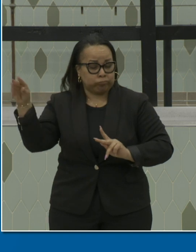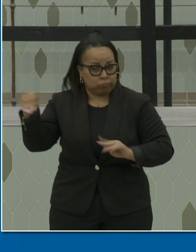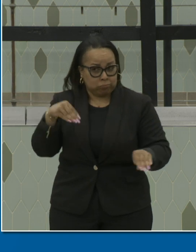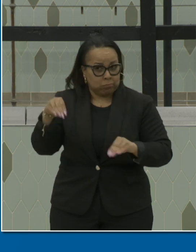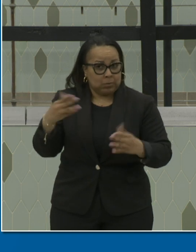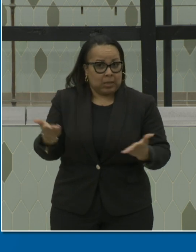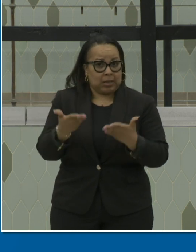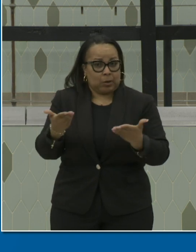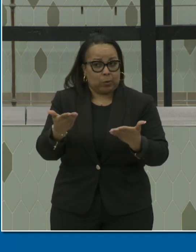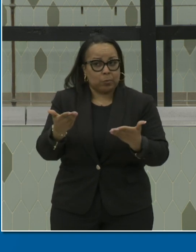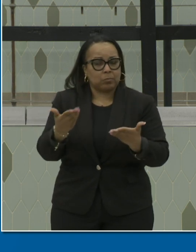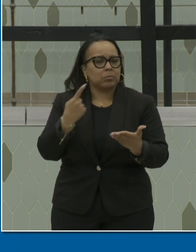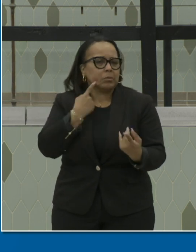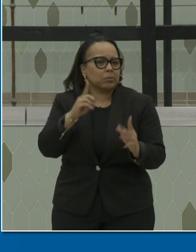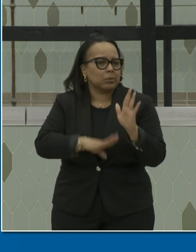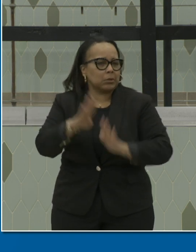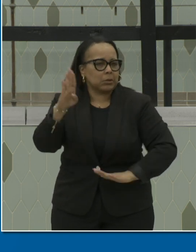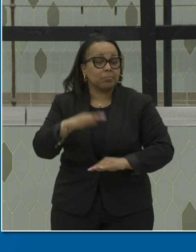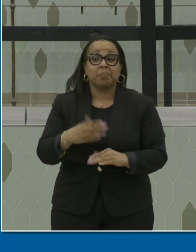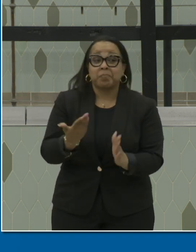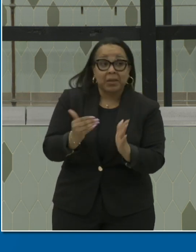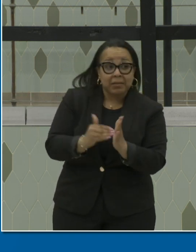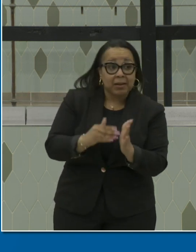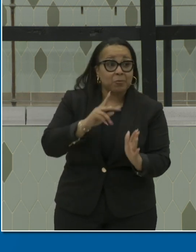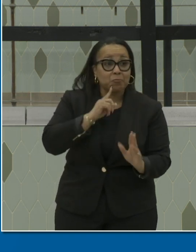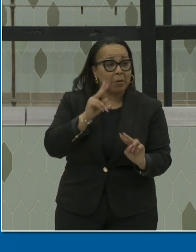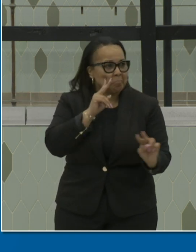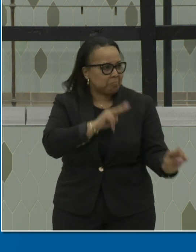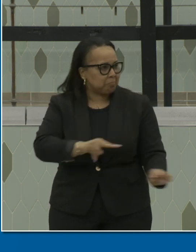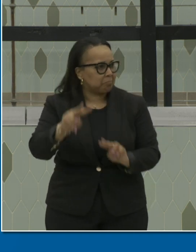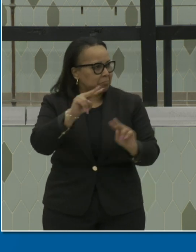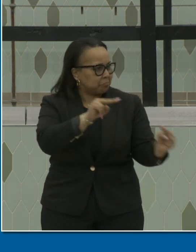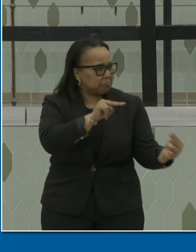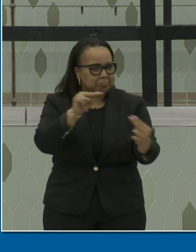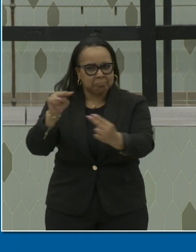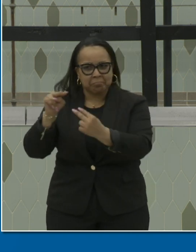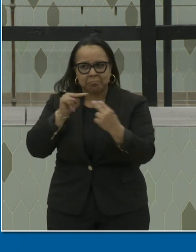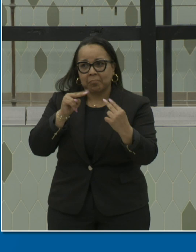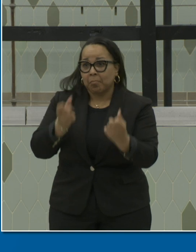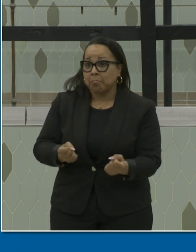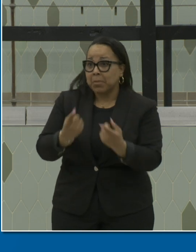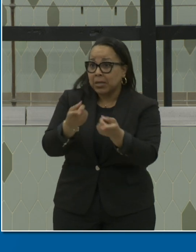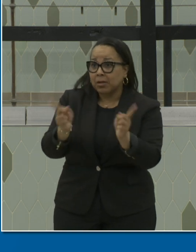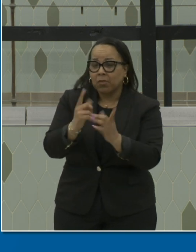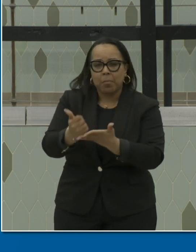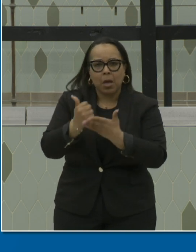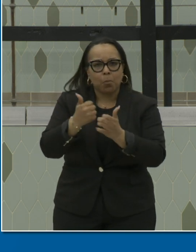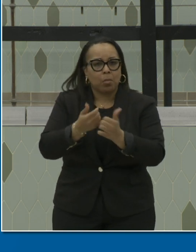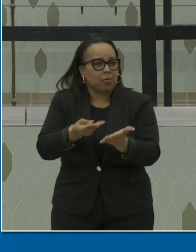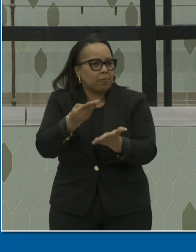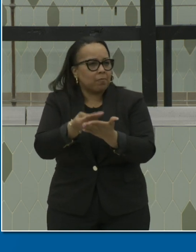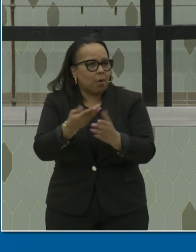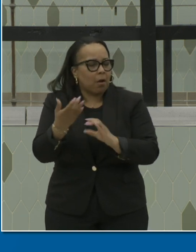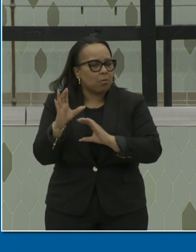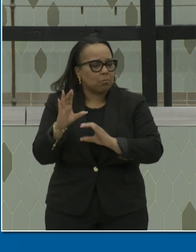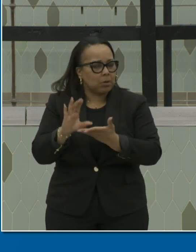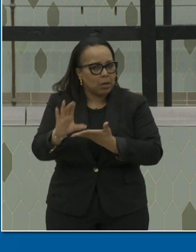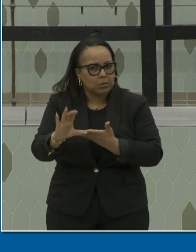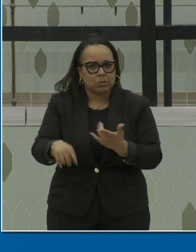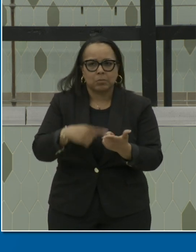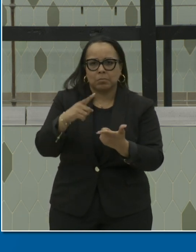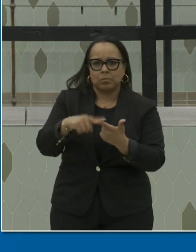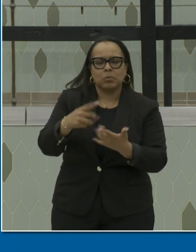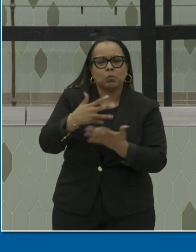here succeed. So, again, look at the people around you. Realize that many of them helped with the finances, many of them helped with the